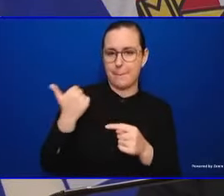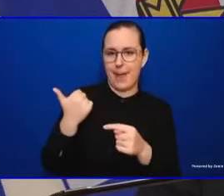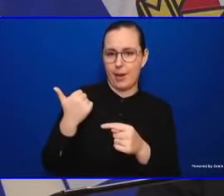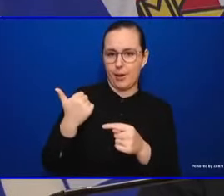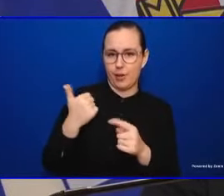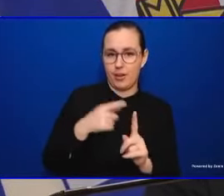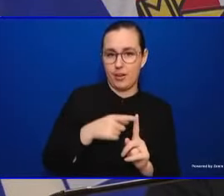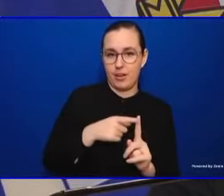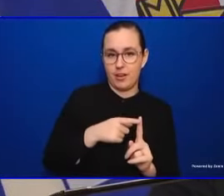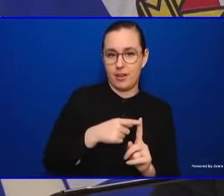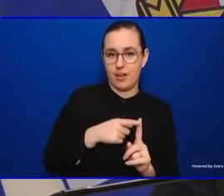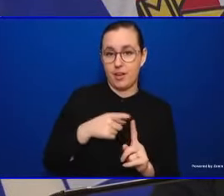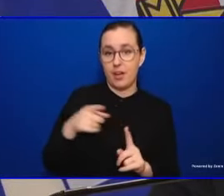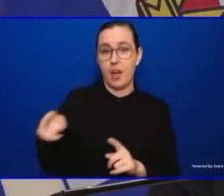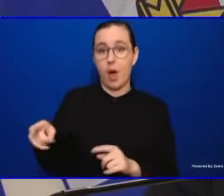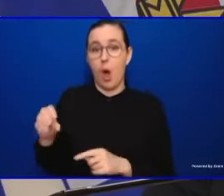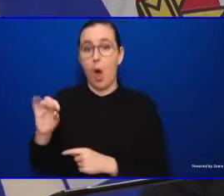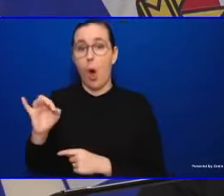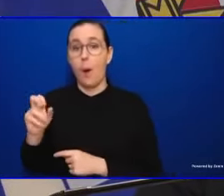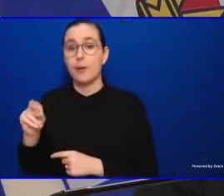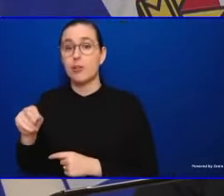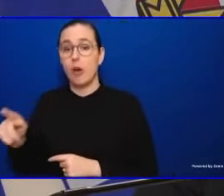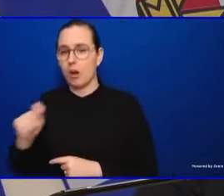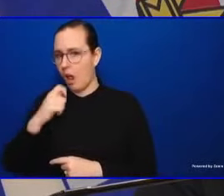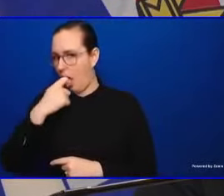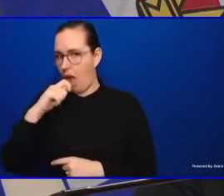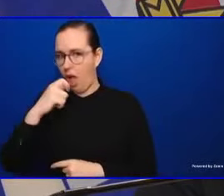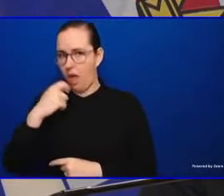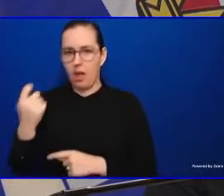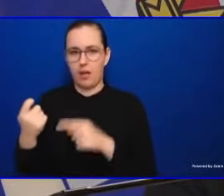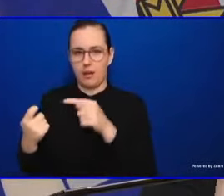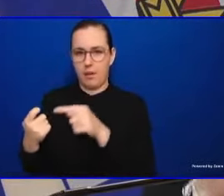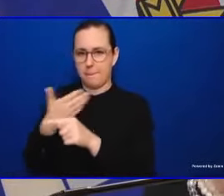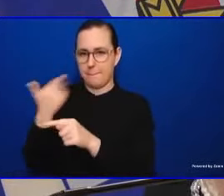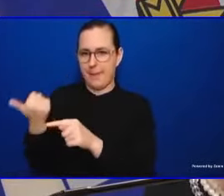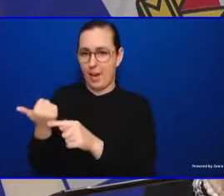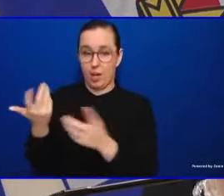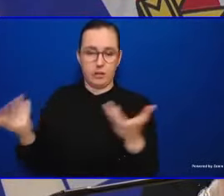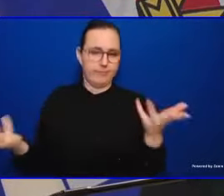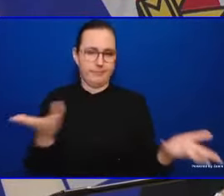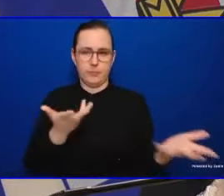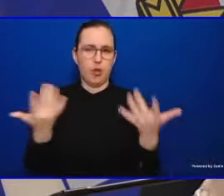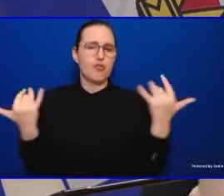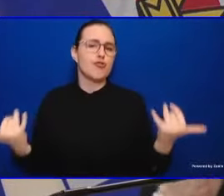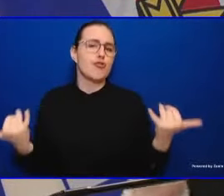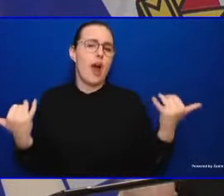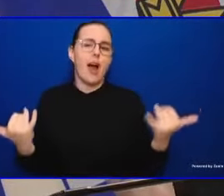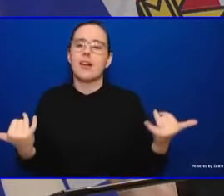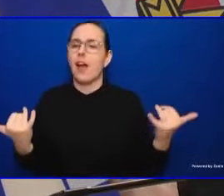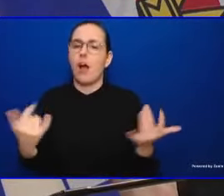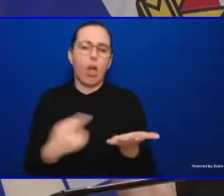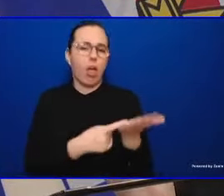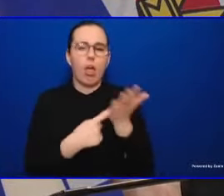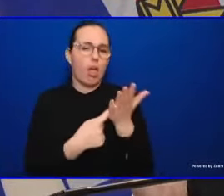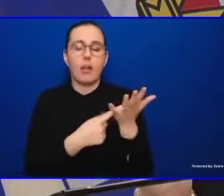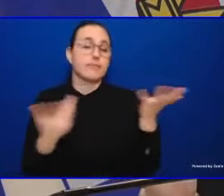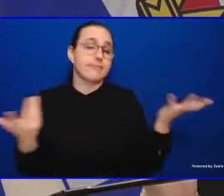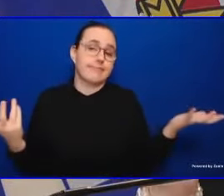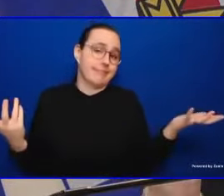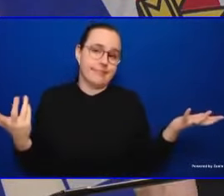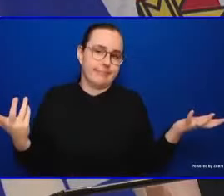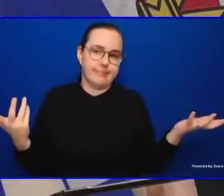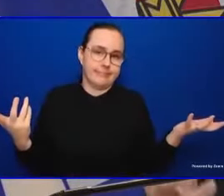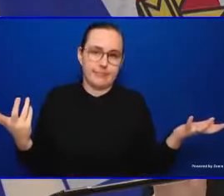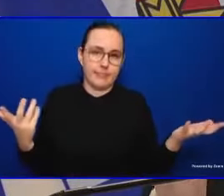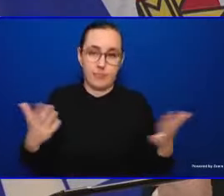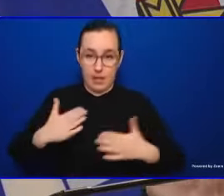now. And the nasal swabs that we have and the rapid tests that we have seem to be working just as well